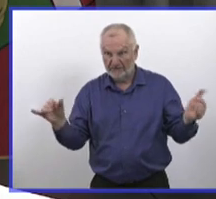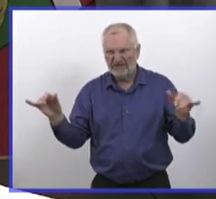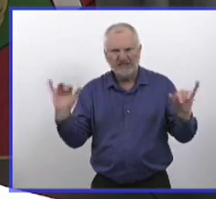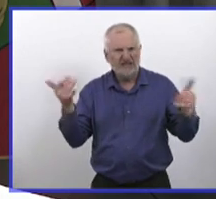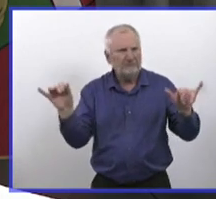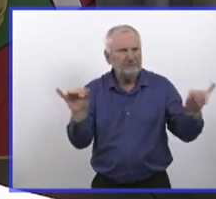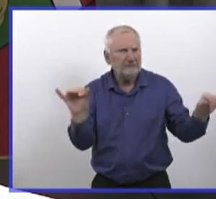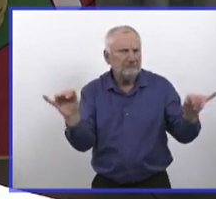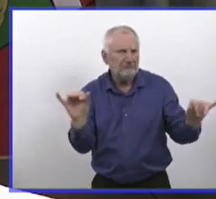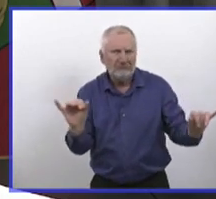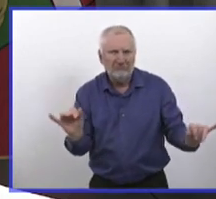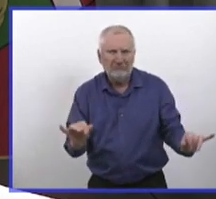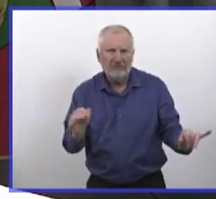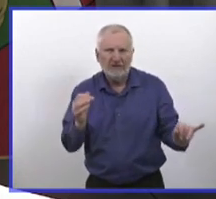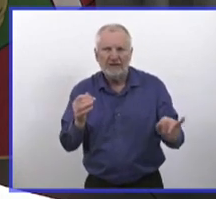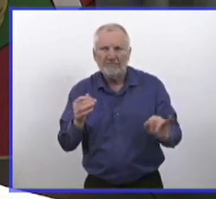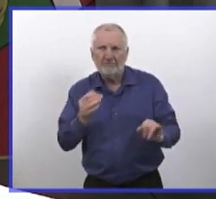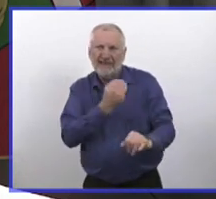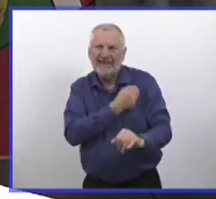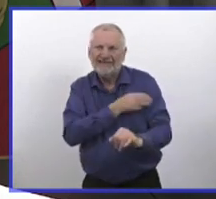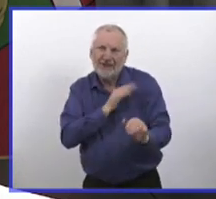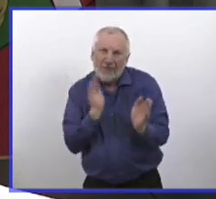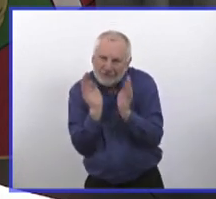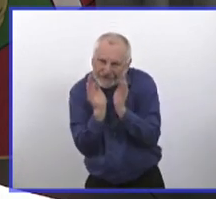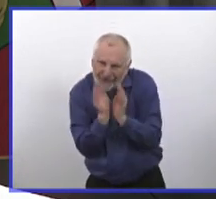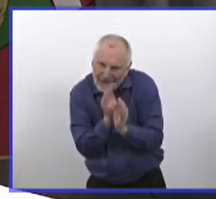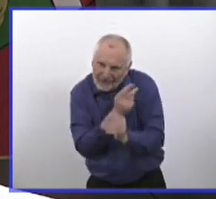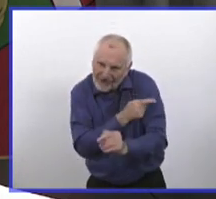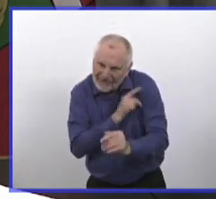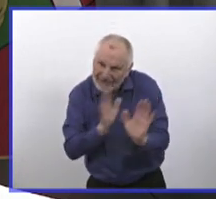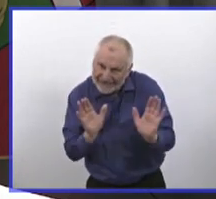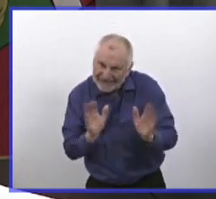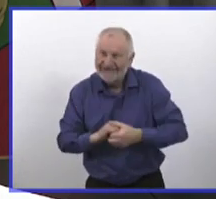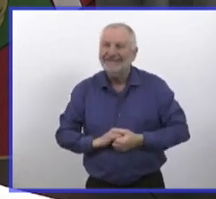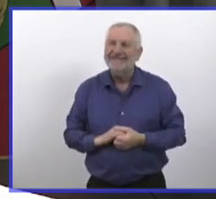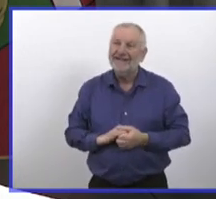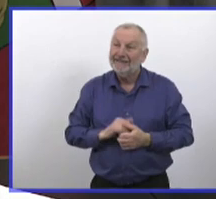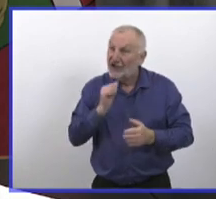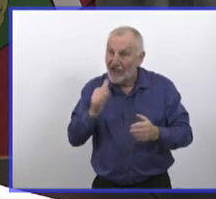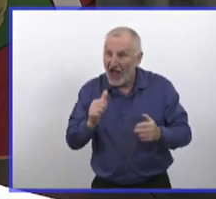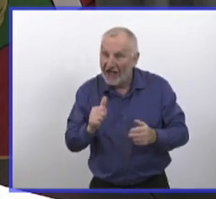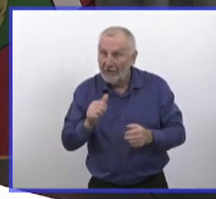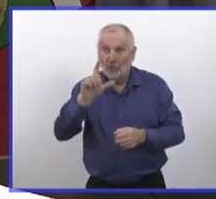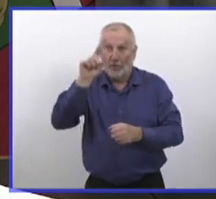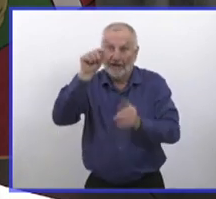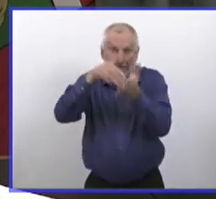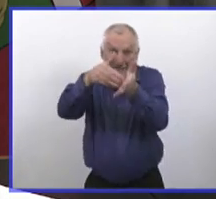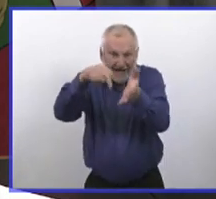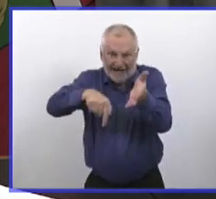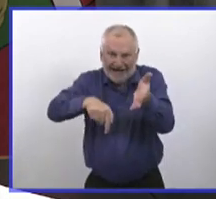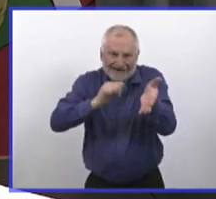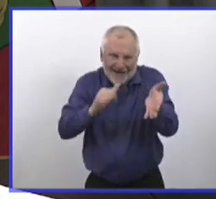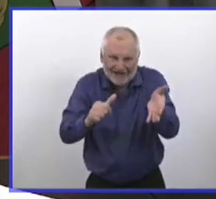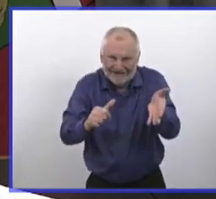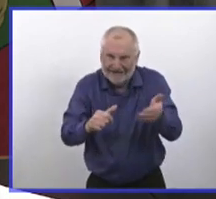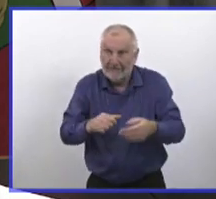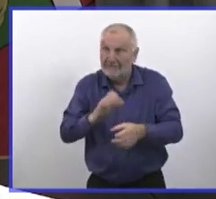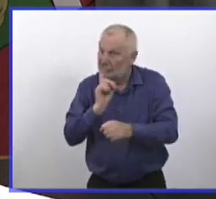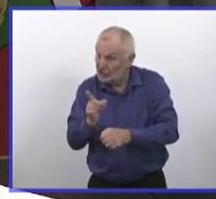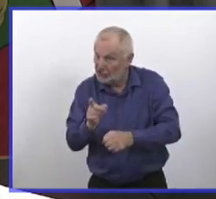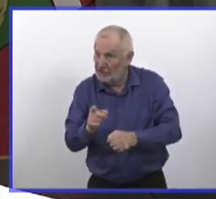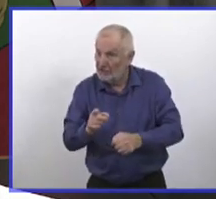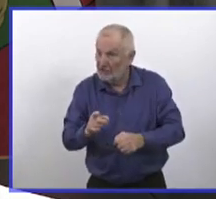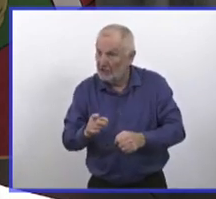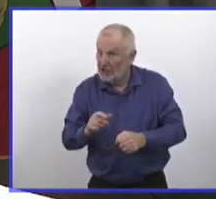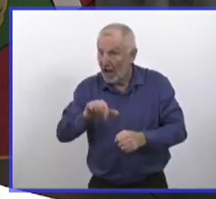province, that we weren't by chance, because we have a smaller population, missing health conditions that have been shown to be high risk in